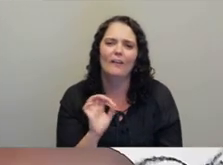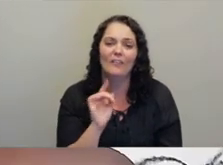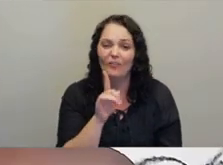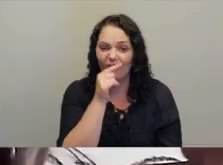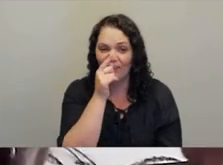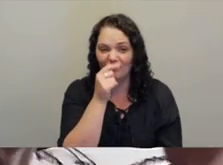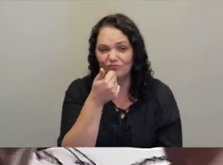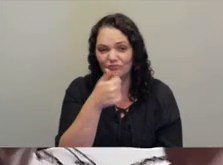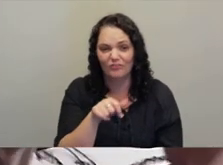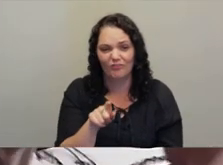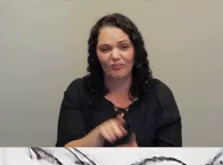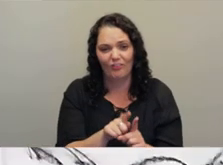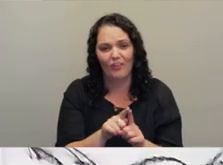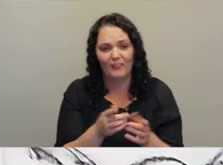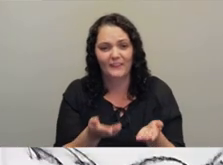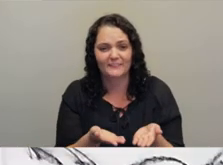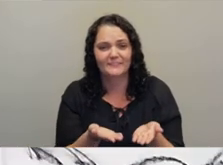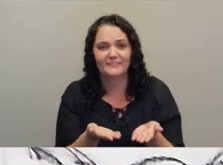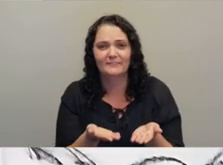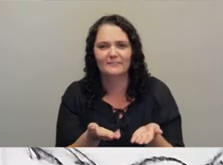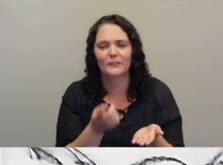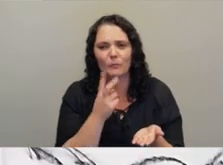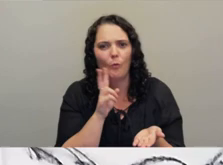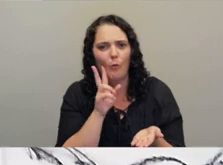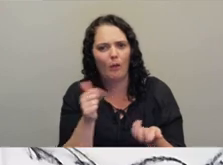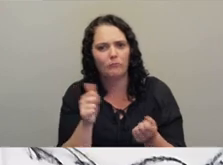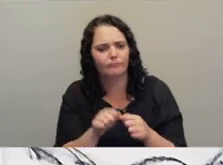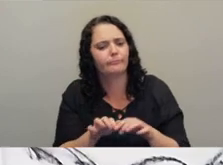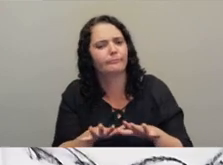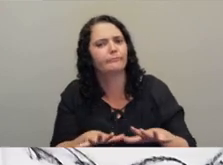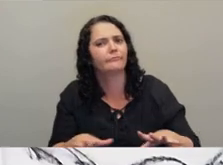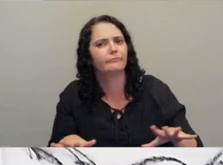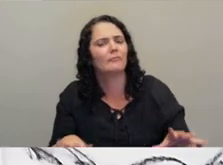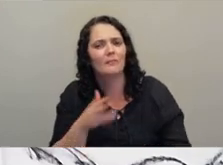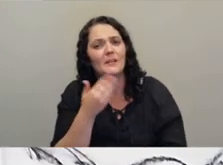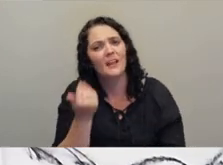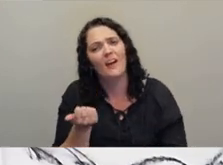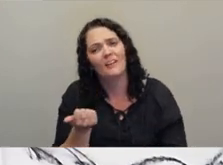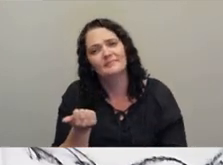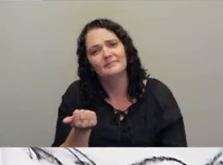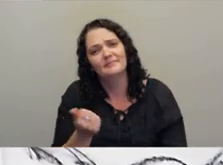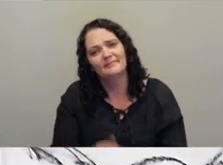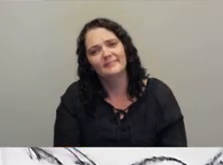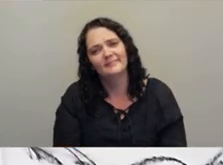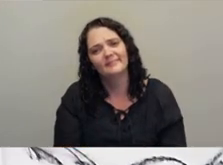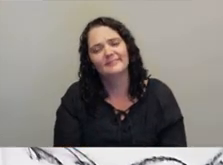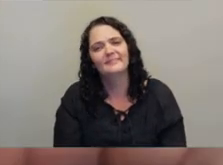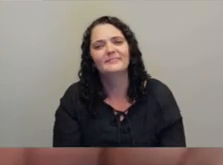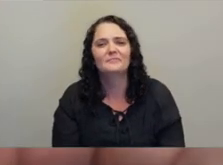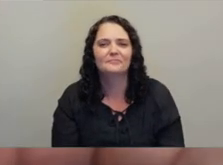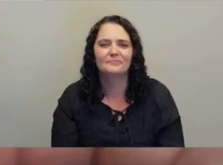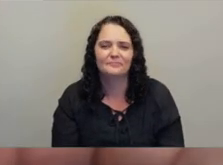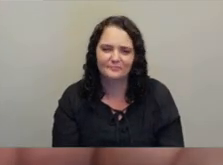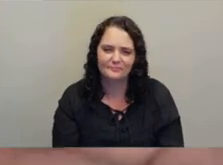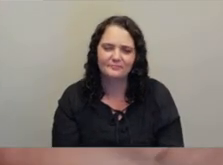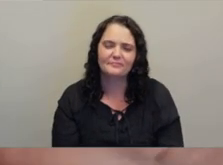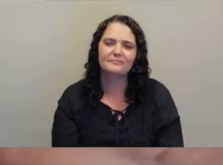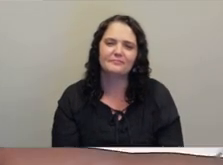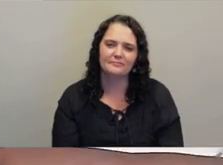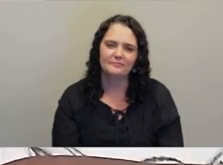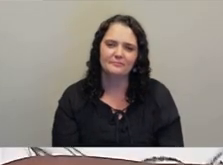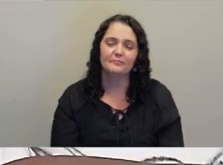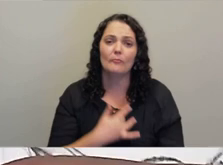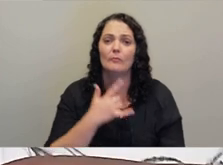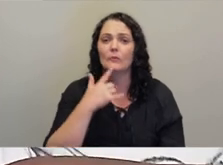it'll make a really, really lovely, a lovely mark on your sheet of paper. Now, I mentioned to you earlier that